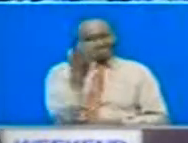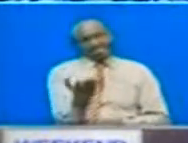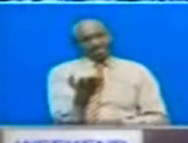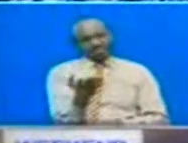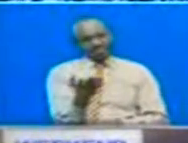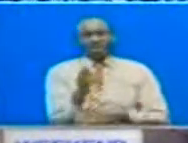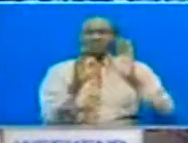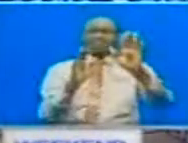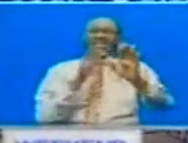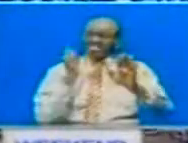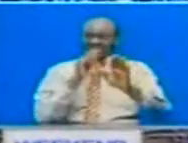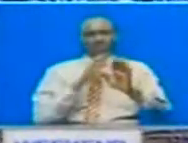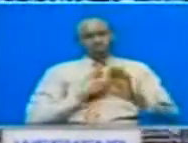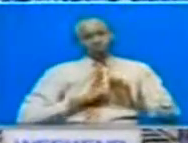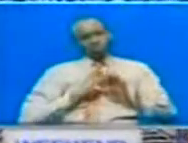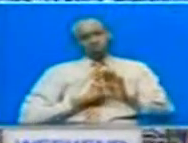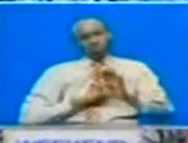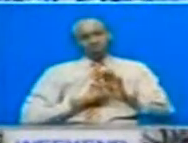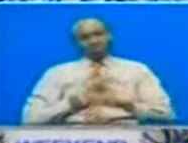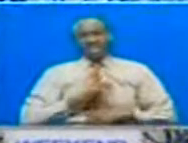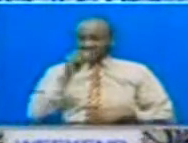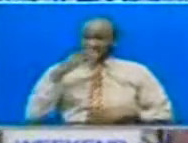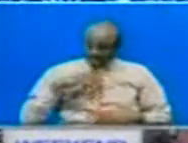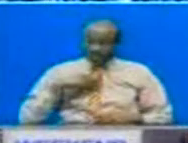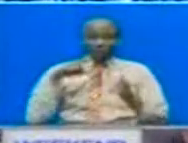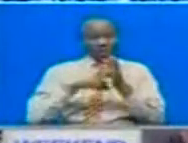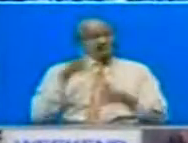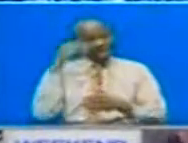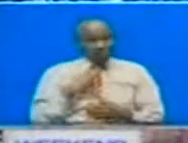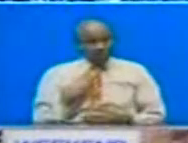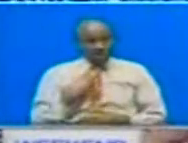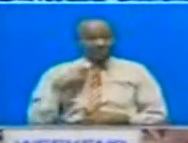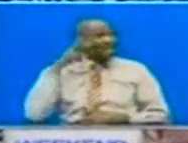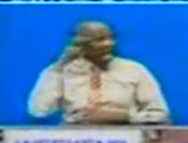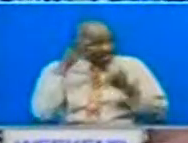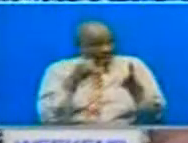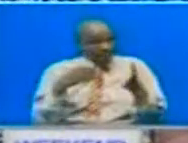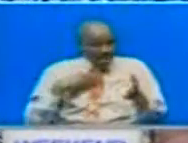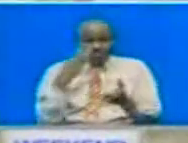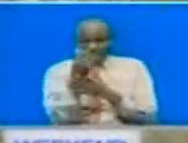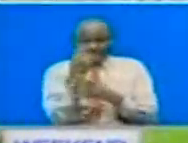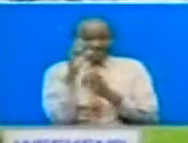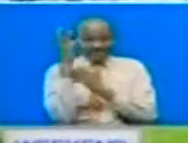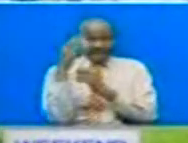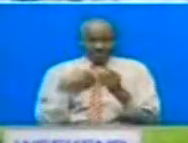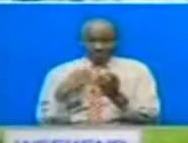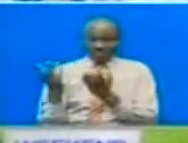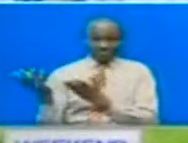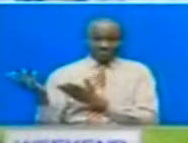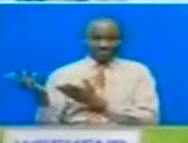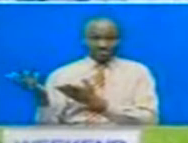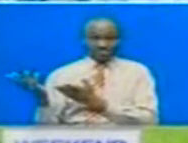Calm down, Mr. President. These fellows have a point. Didn't I hear that we're now growing money on trees?